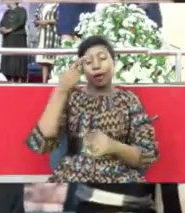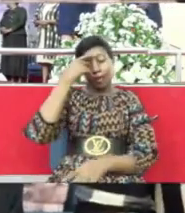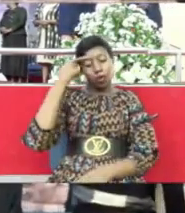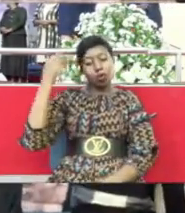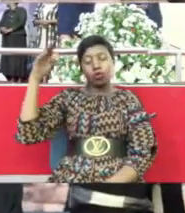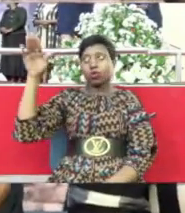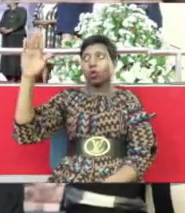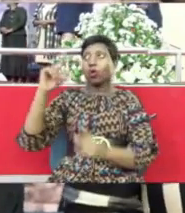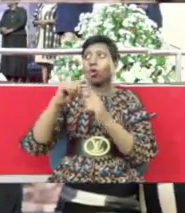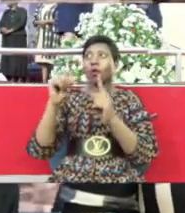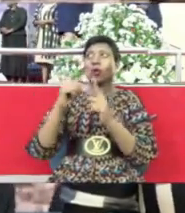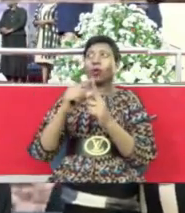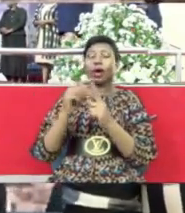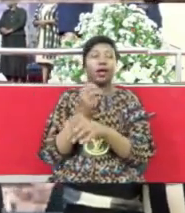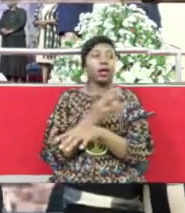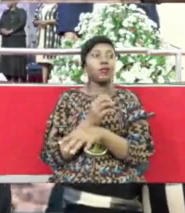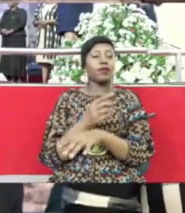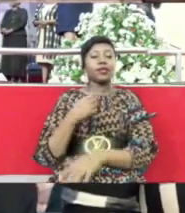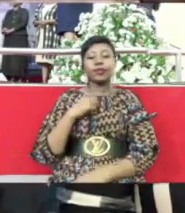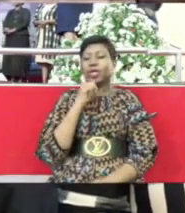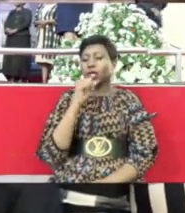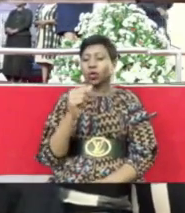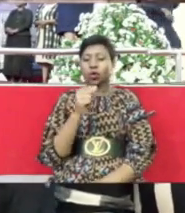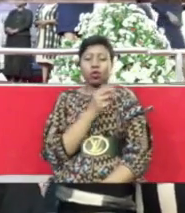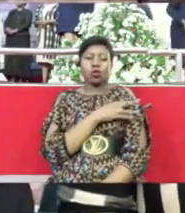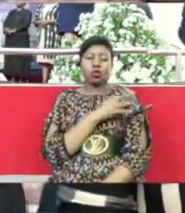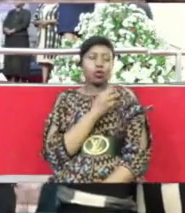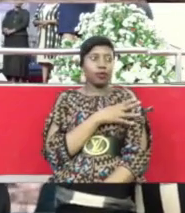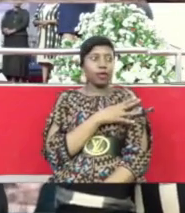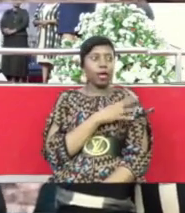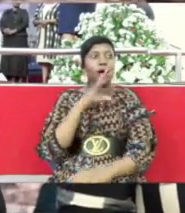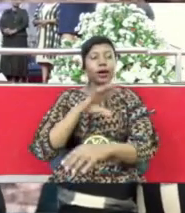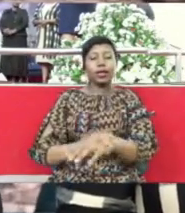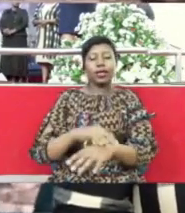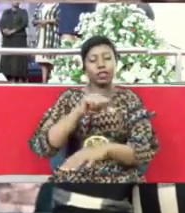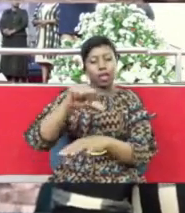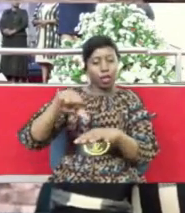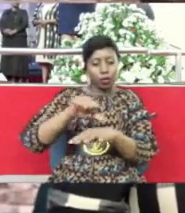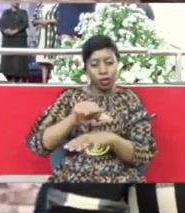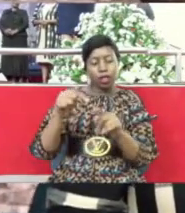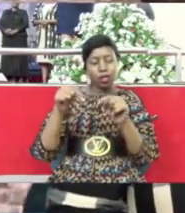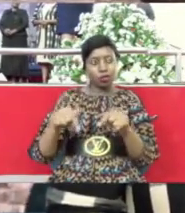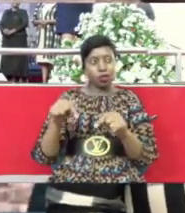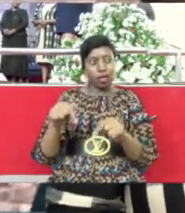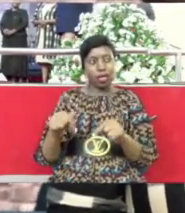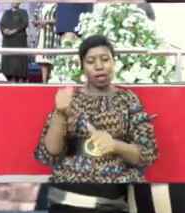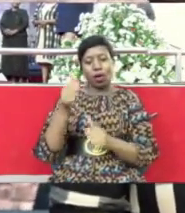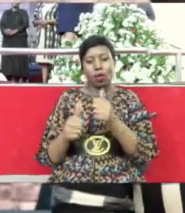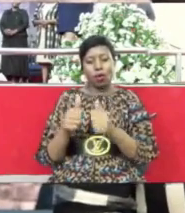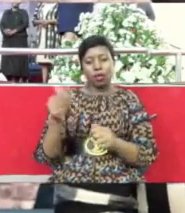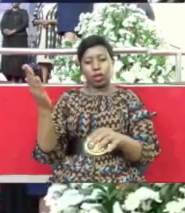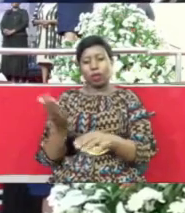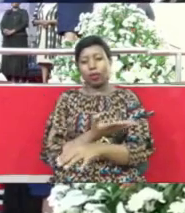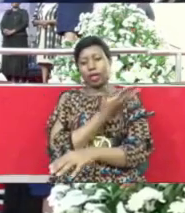and not to fear, that I'm going to receive an anointing today that will dispel fear